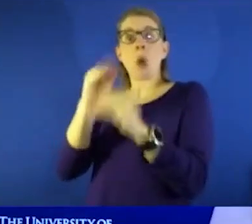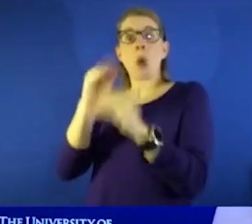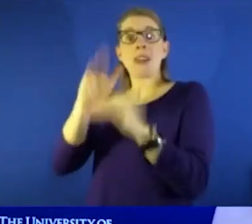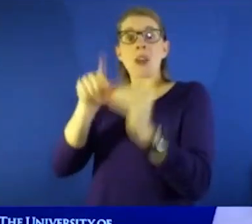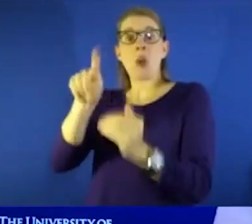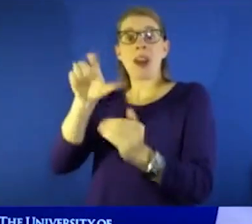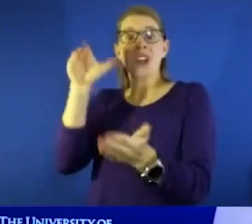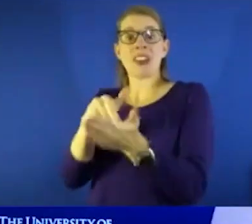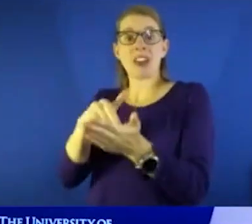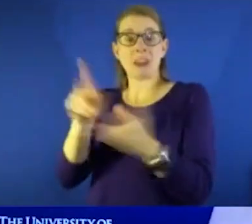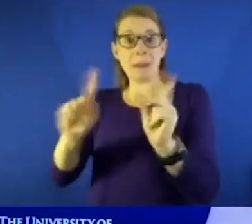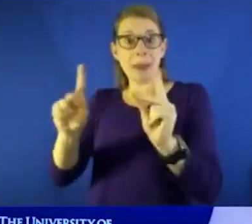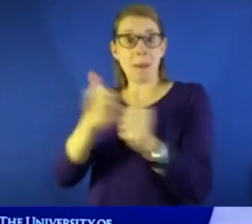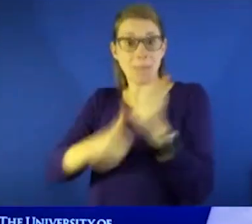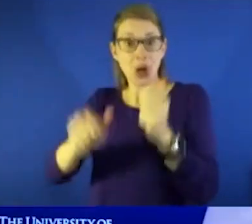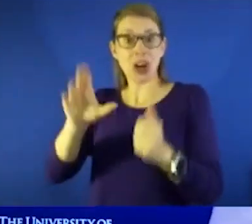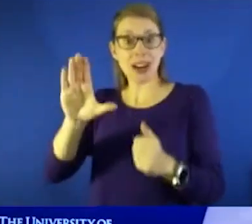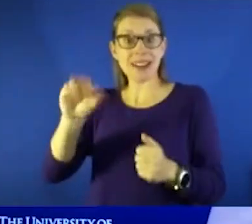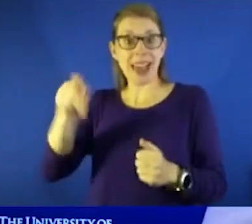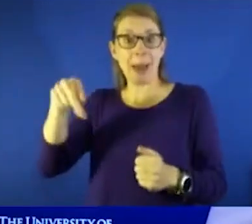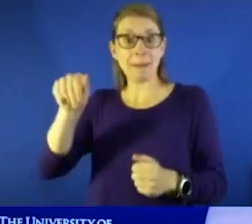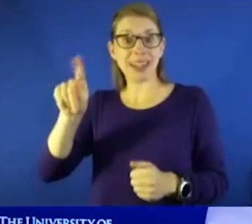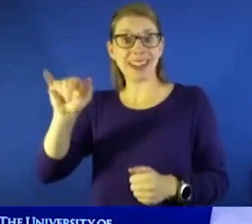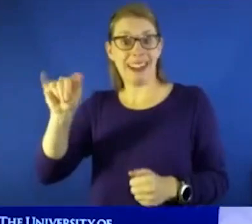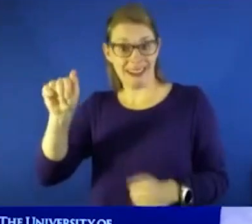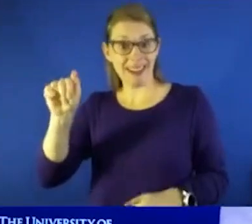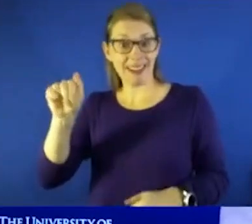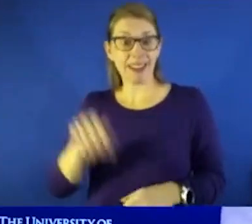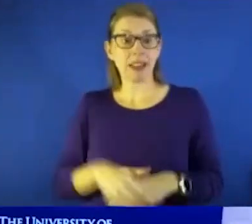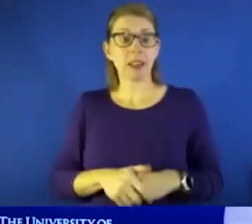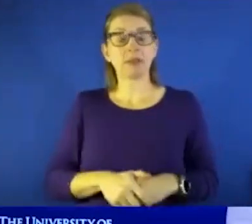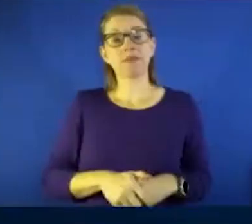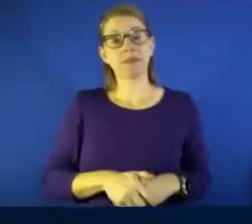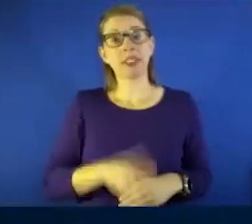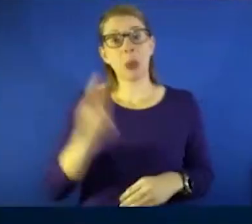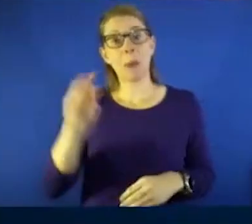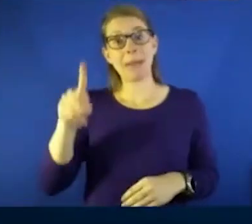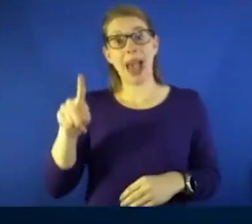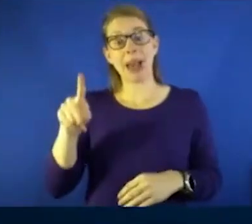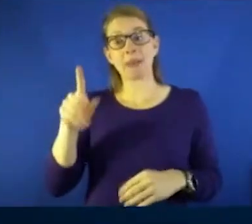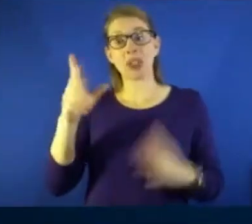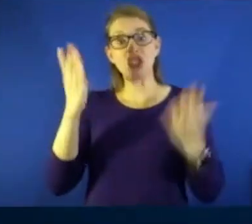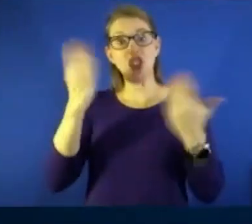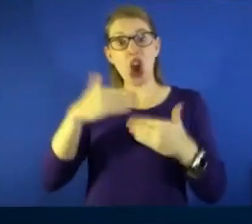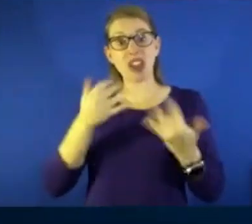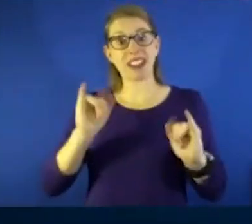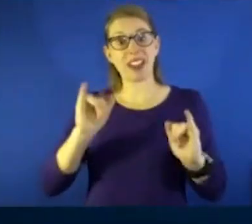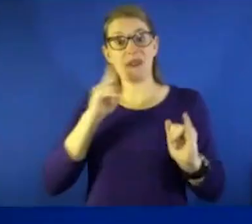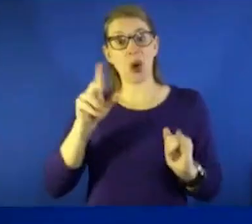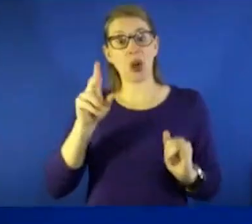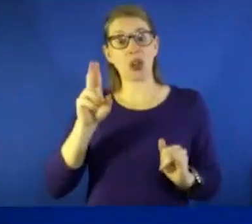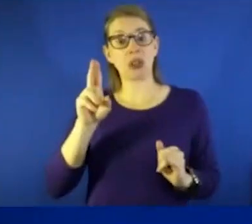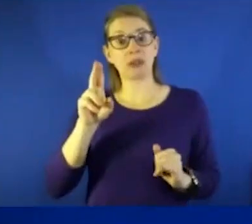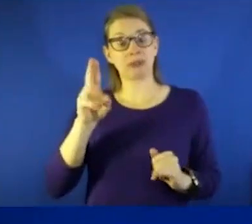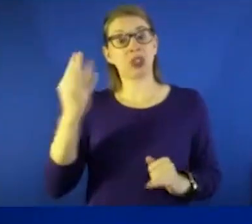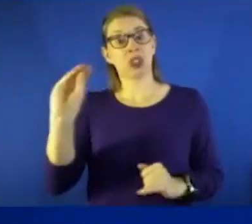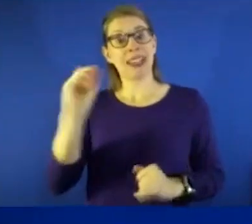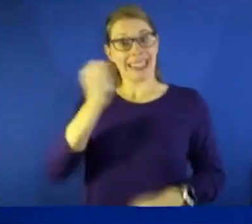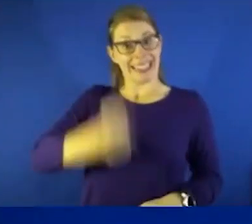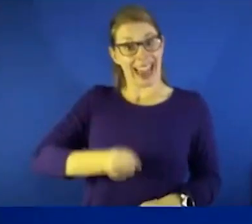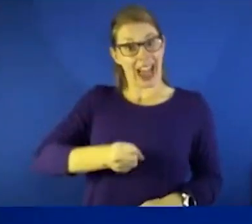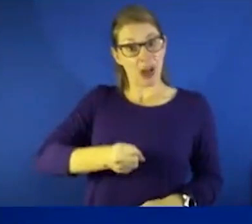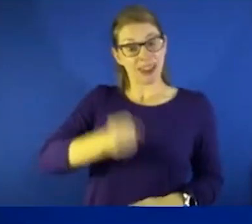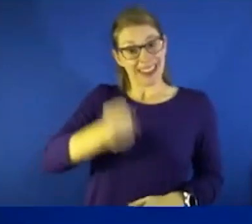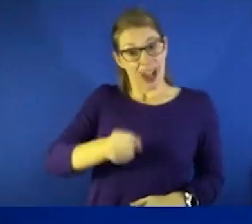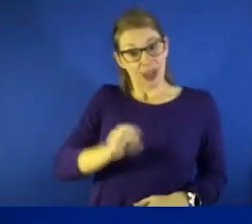looking at a heat map, the color would then tend to be darker. Kind of what it's still darker. And I think the South, especially the deep Southeast, like